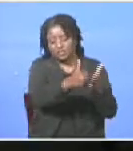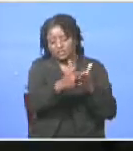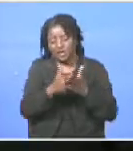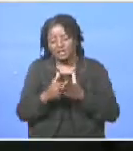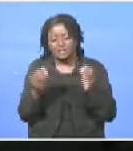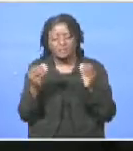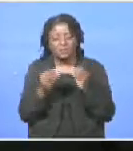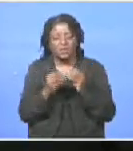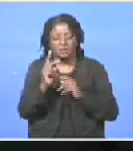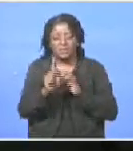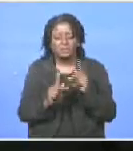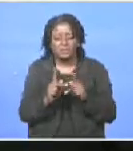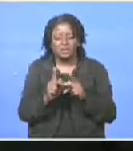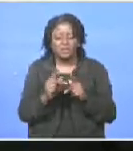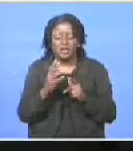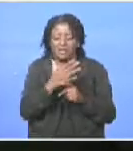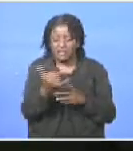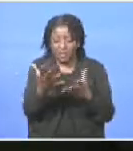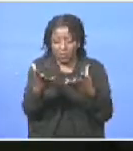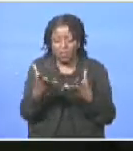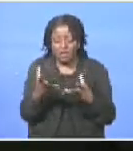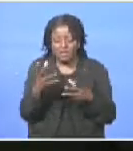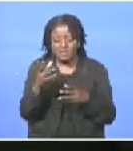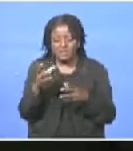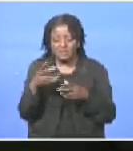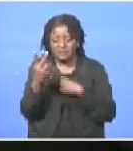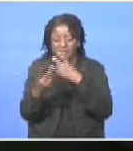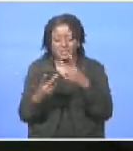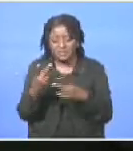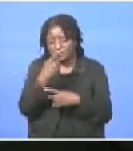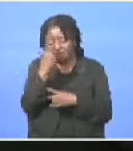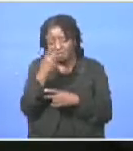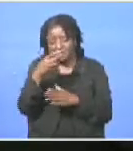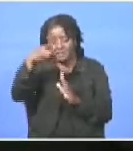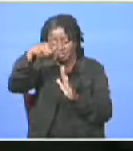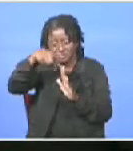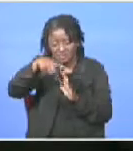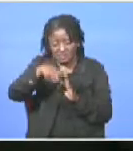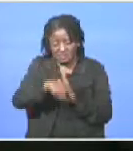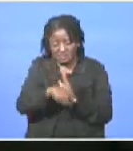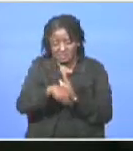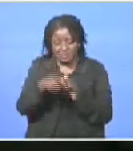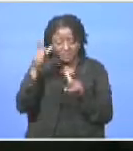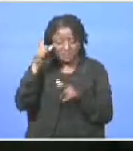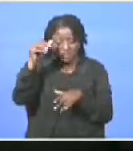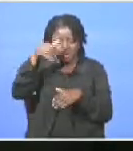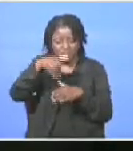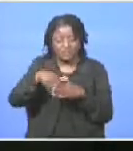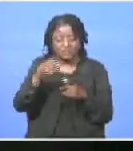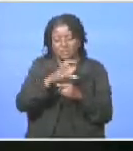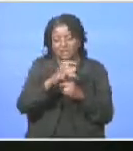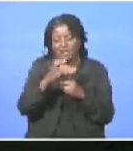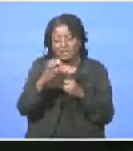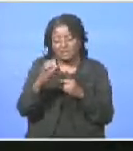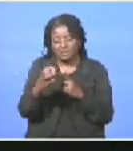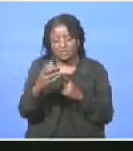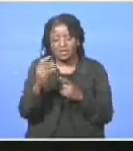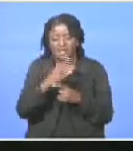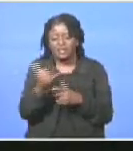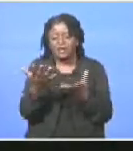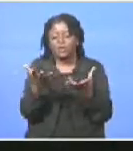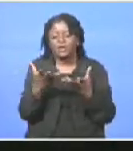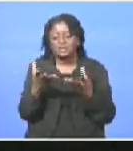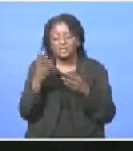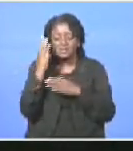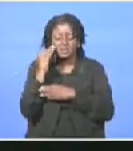Want to visit because of the deeper dive into the culture, into the authenticity, and they want to experience those stories